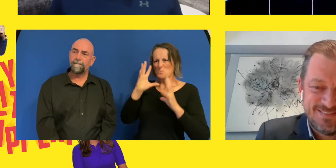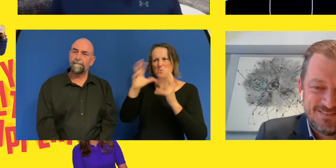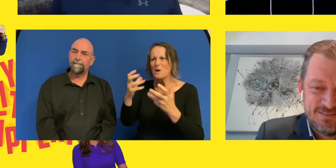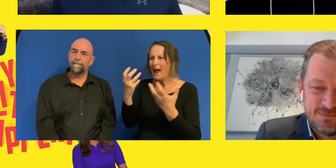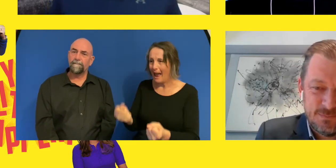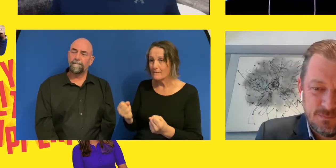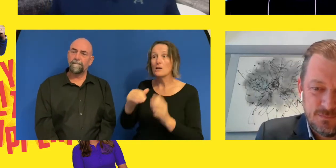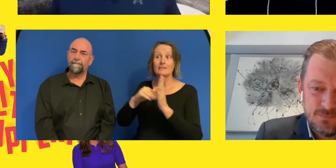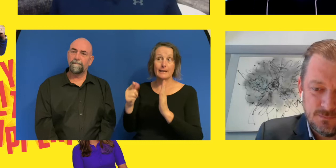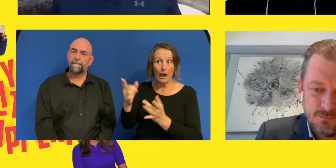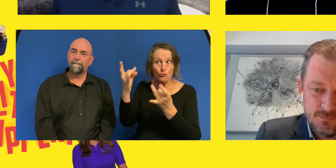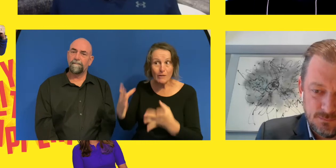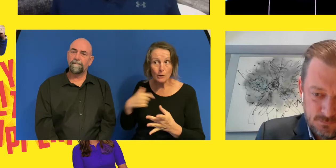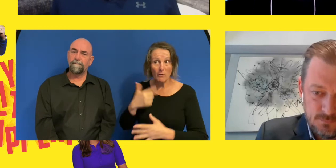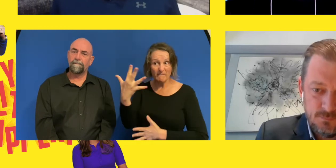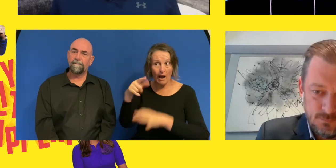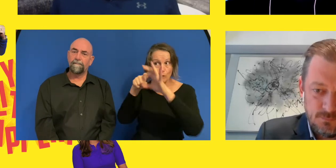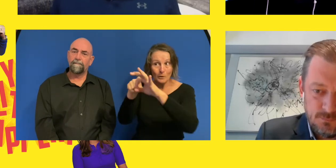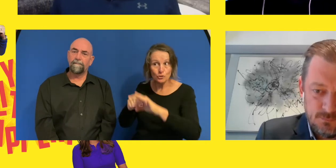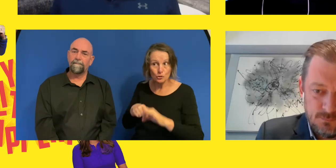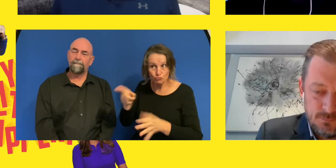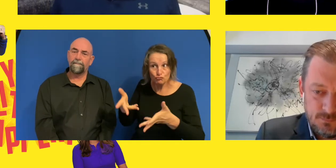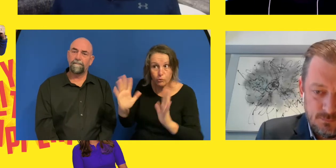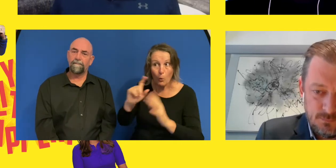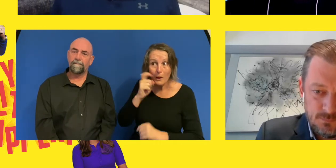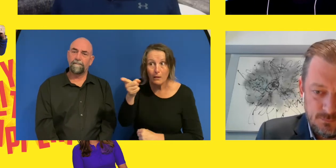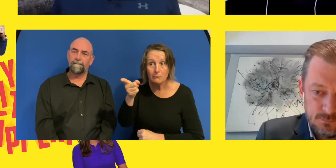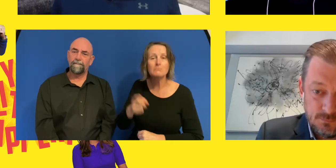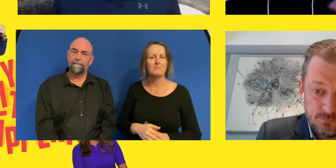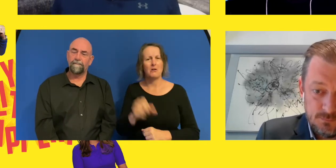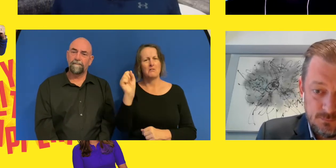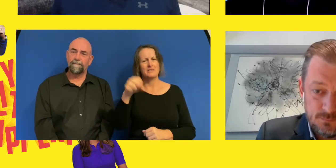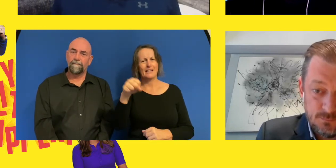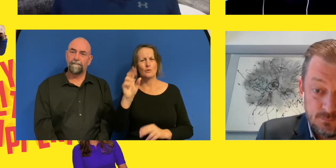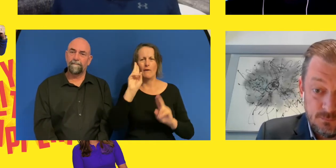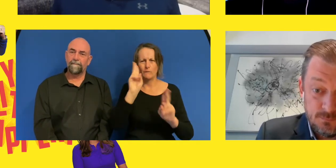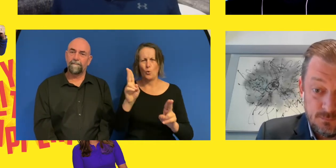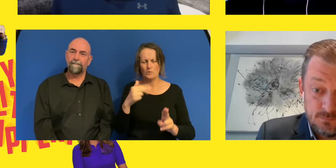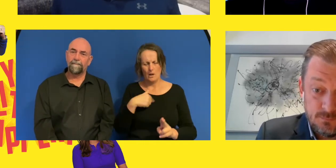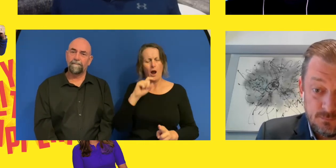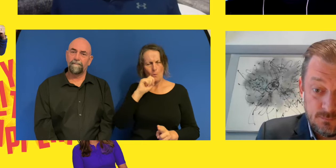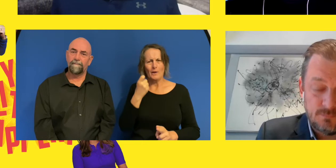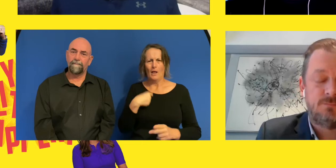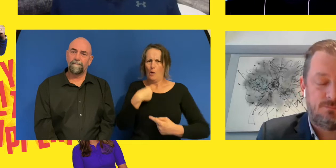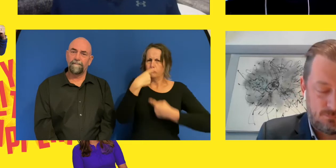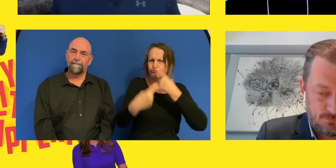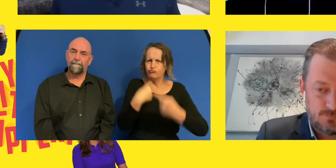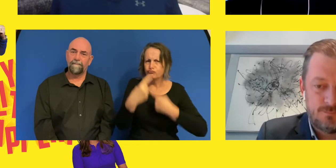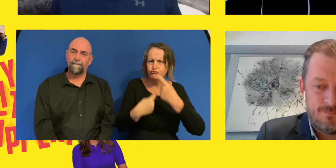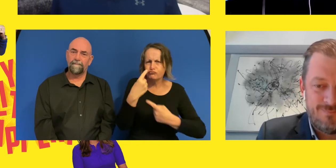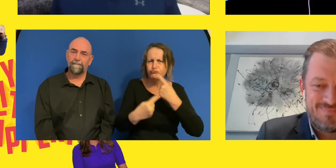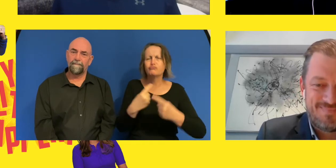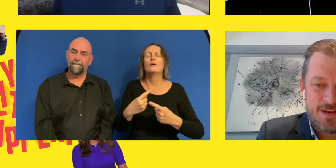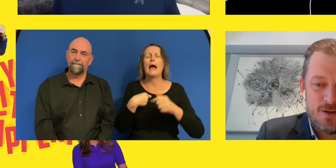obvious passion within you, and we would like you now to bring that to our little segment called Fast Five, if you are willing